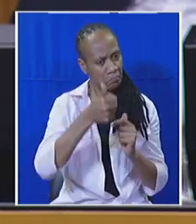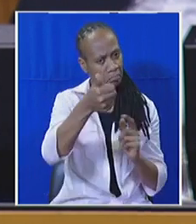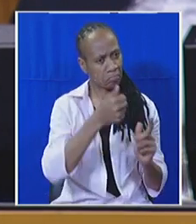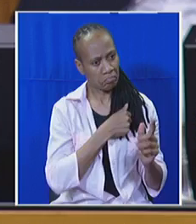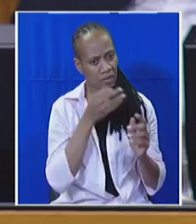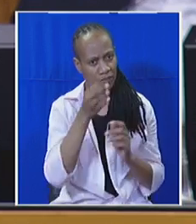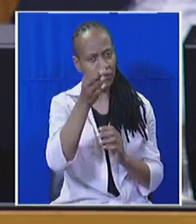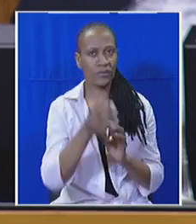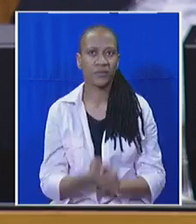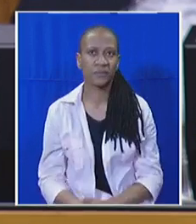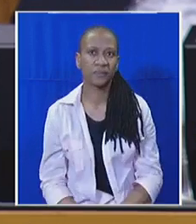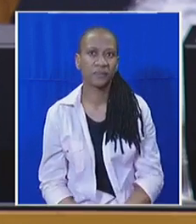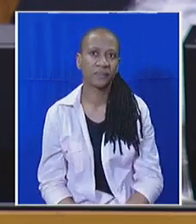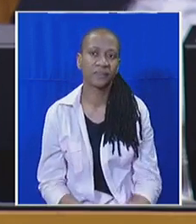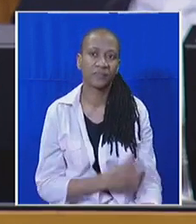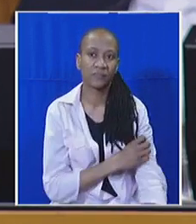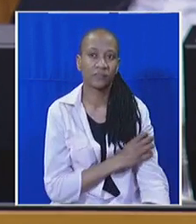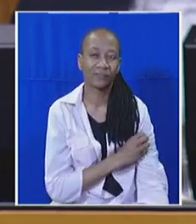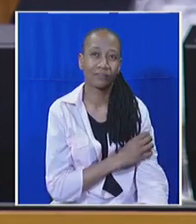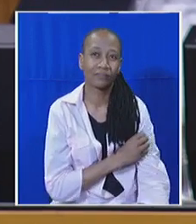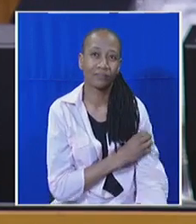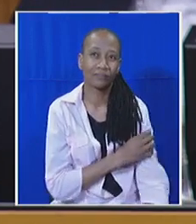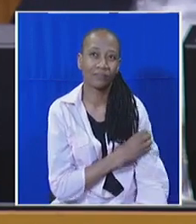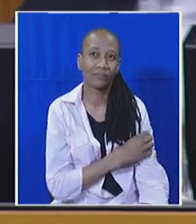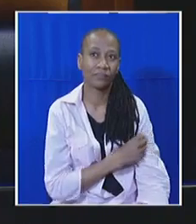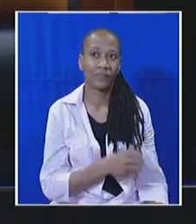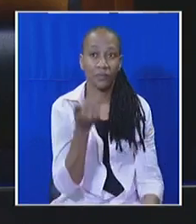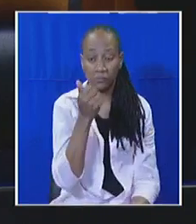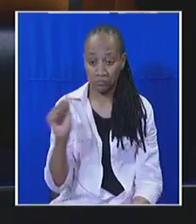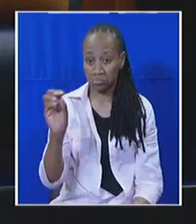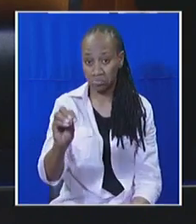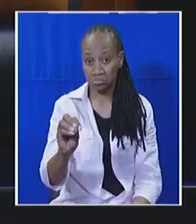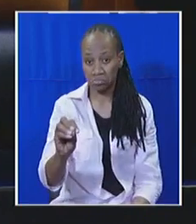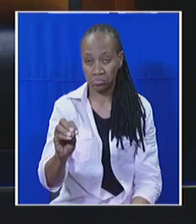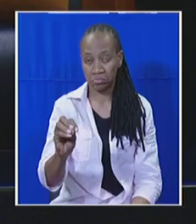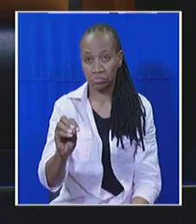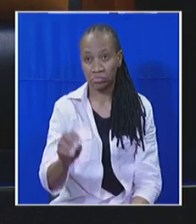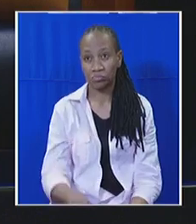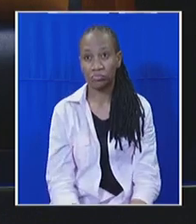her music career. I so move. I now put the motion. Are there any objections?